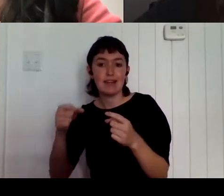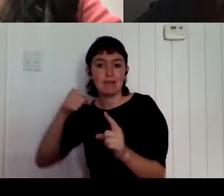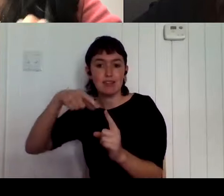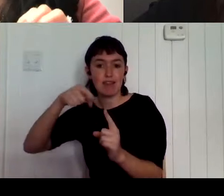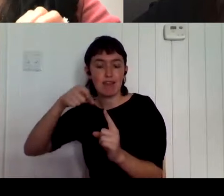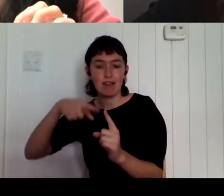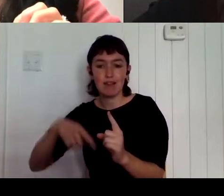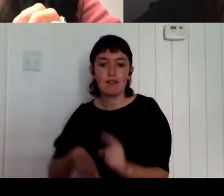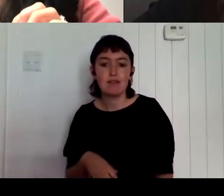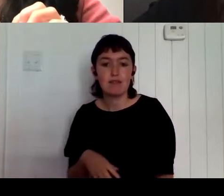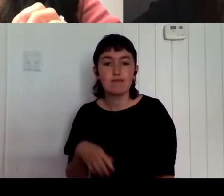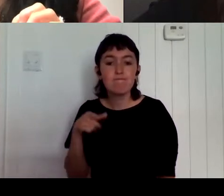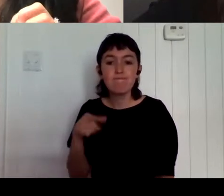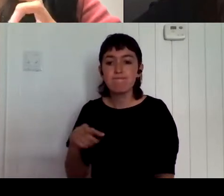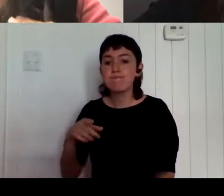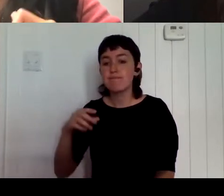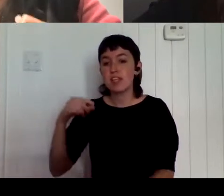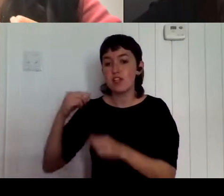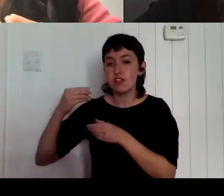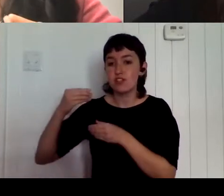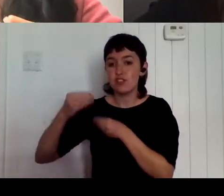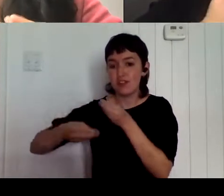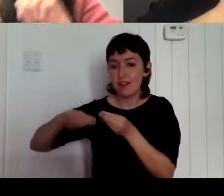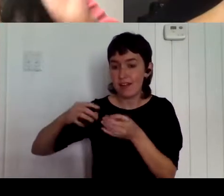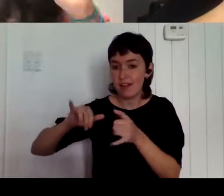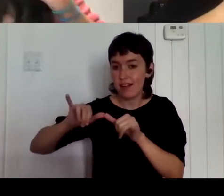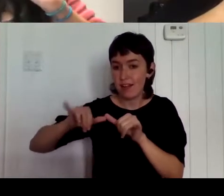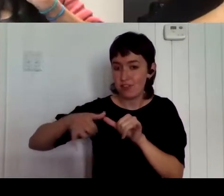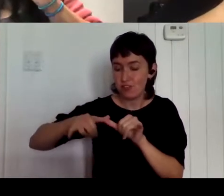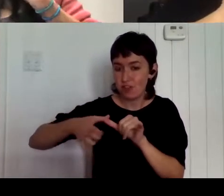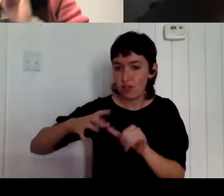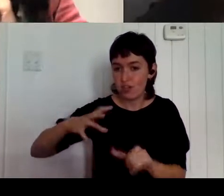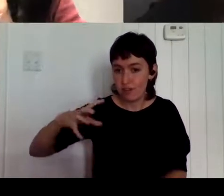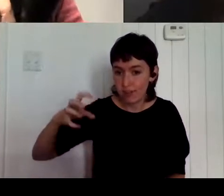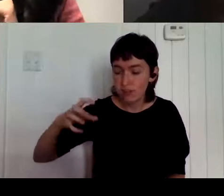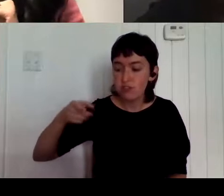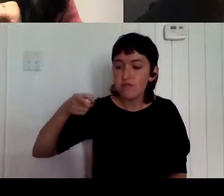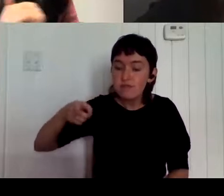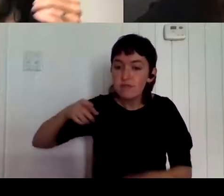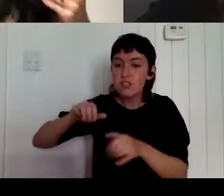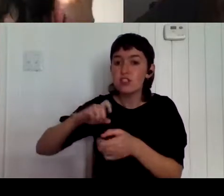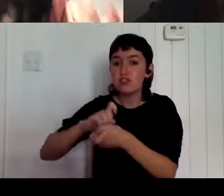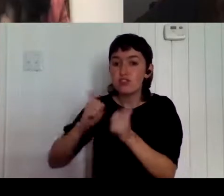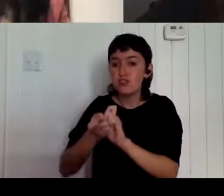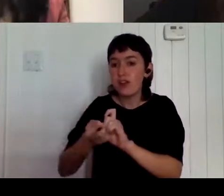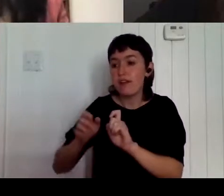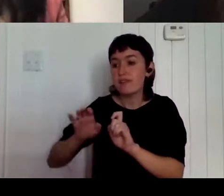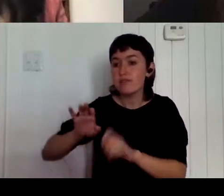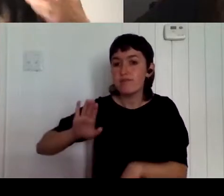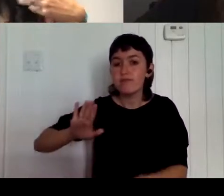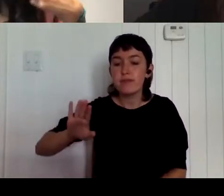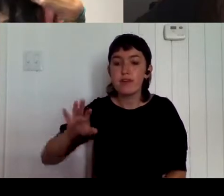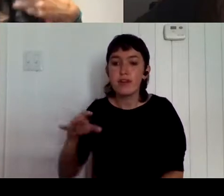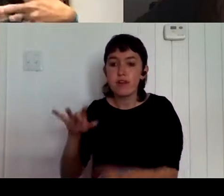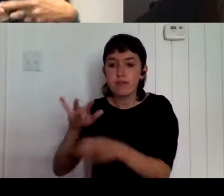uh, have changes in fluorescence when those neurons are firing. And they're trying to come up with a model